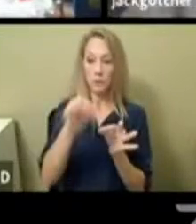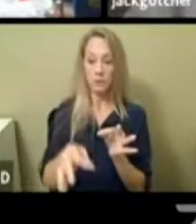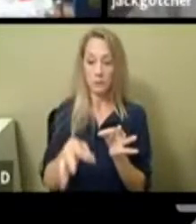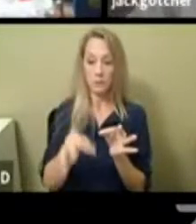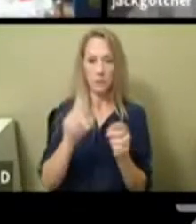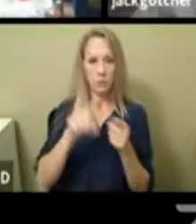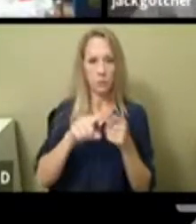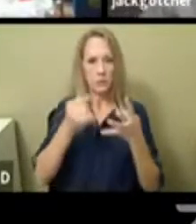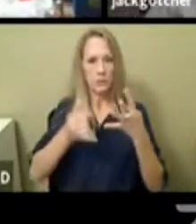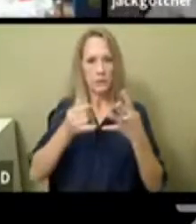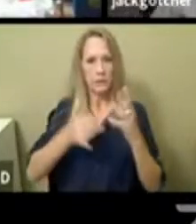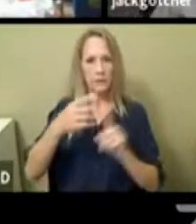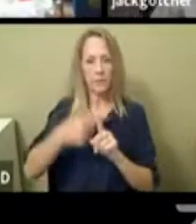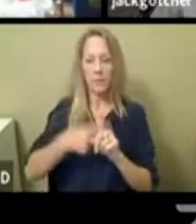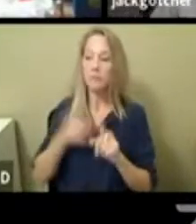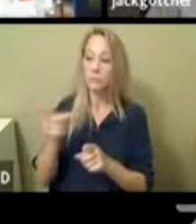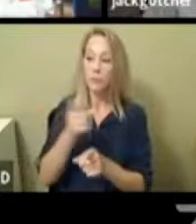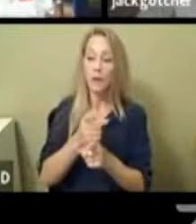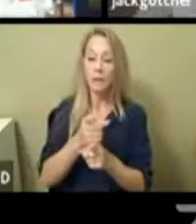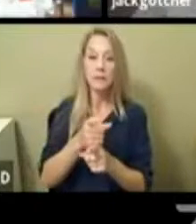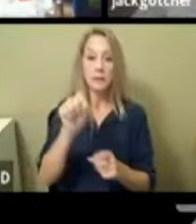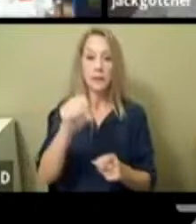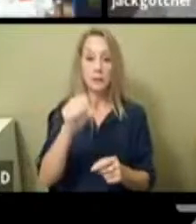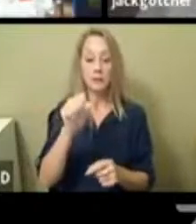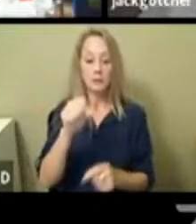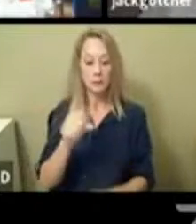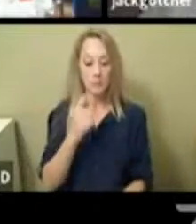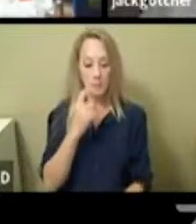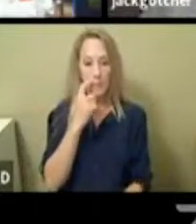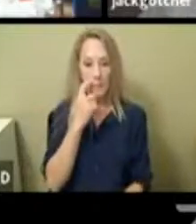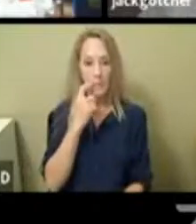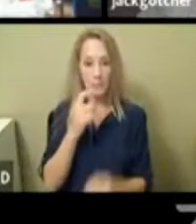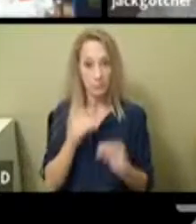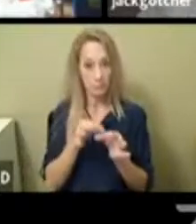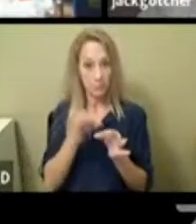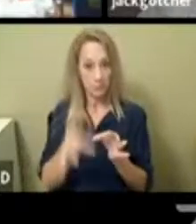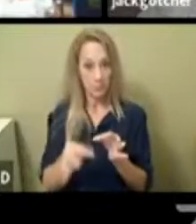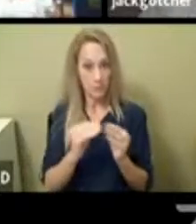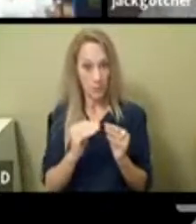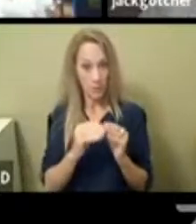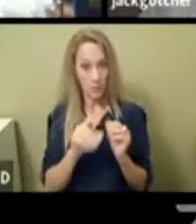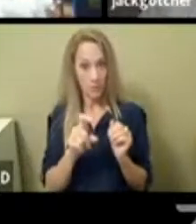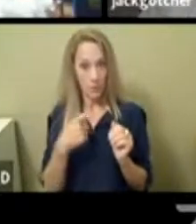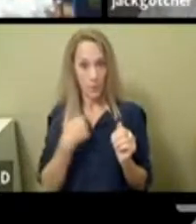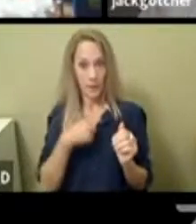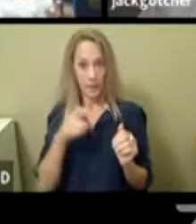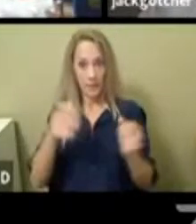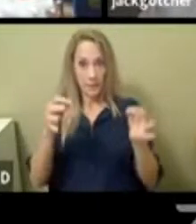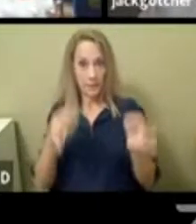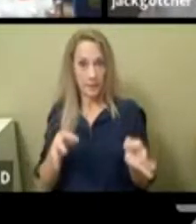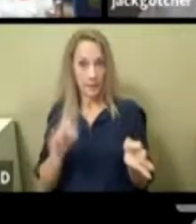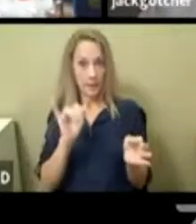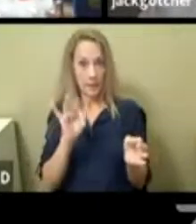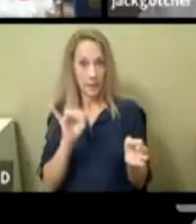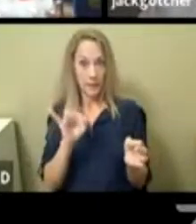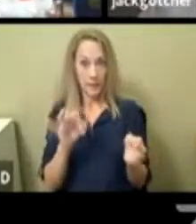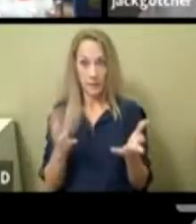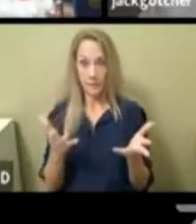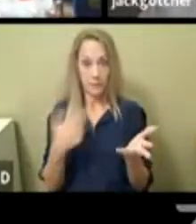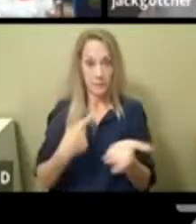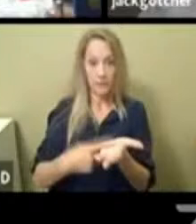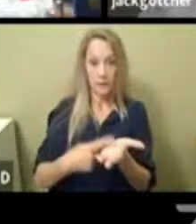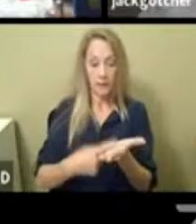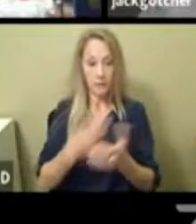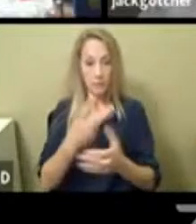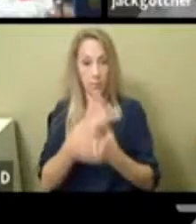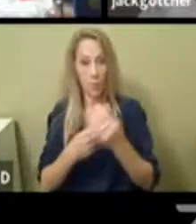the month. Yes, you're right. You are correct. Okay. So we want to extend it for. So we need to decide if that's, if we're going to, I don't know if we want to discuss them together